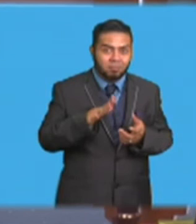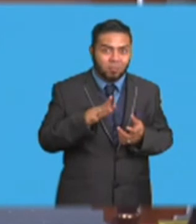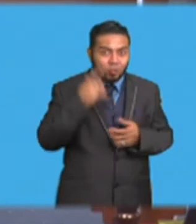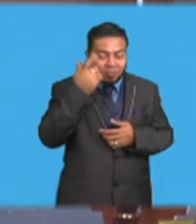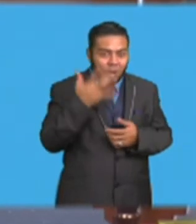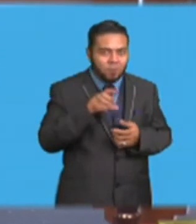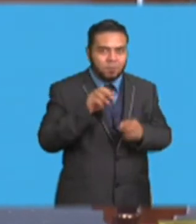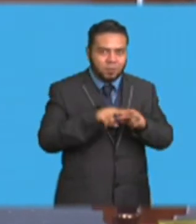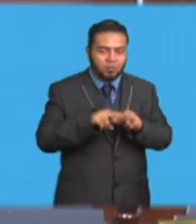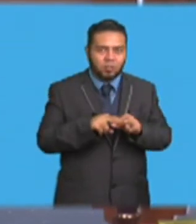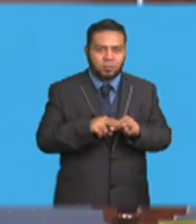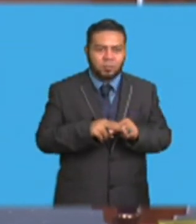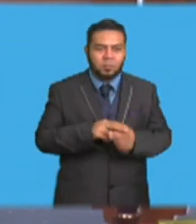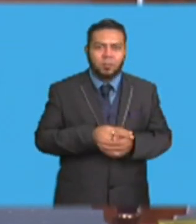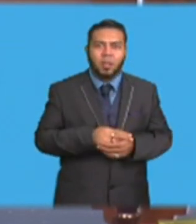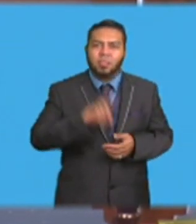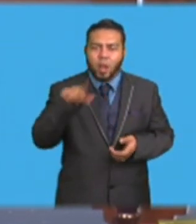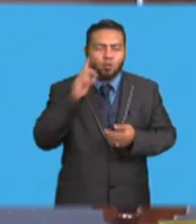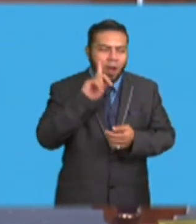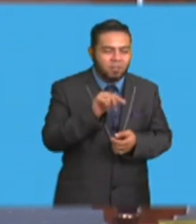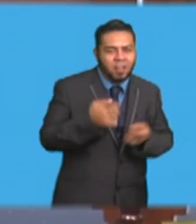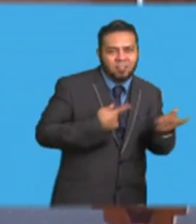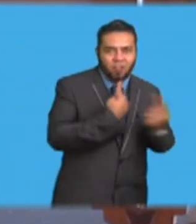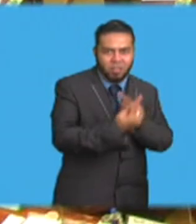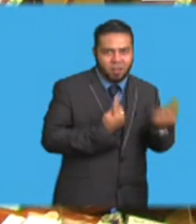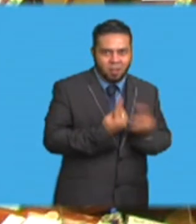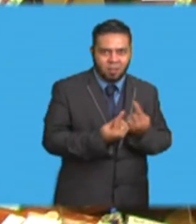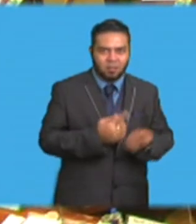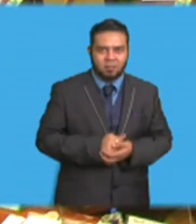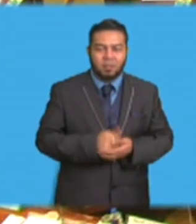this instance, it is care for the market vendors. No, thank you.